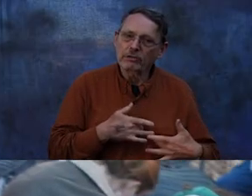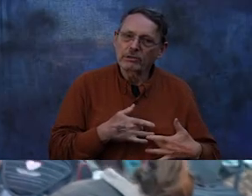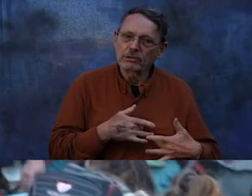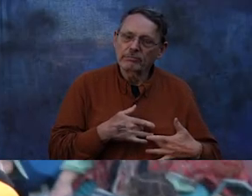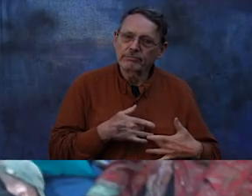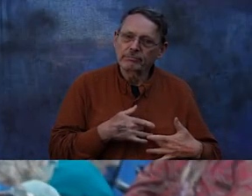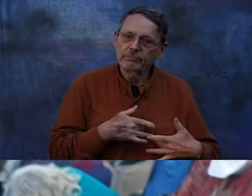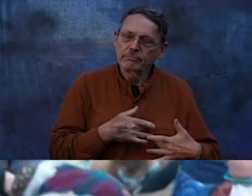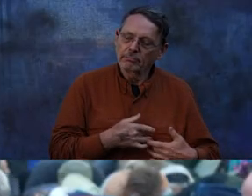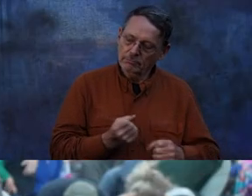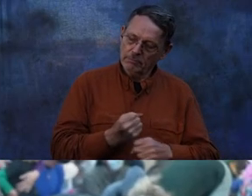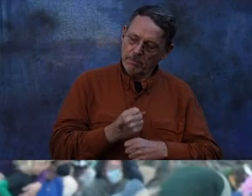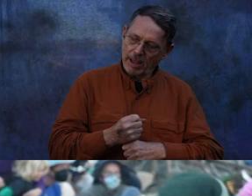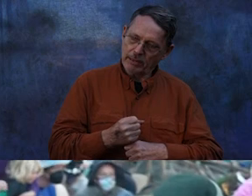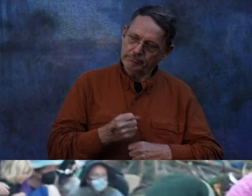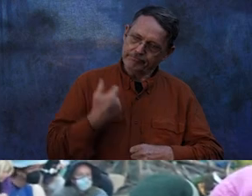Healing our hearts.